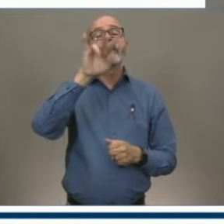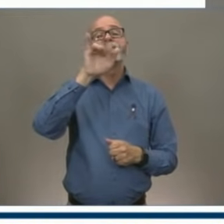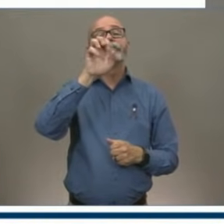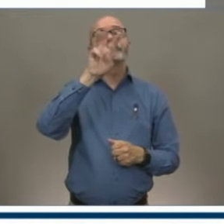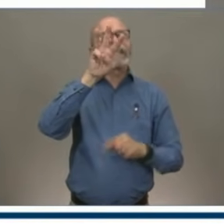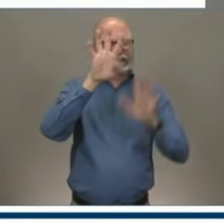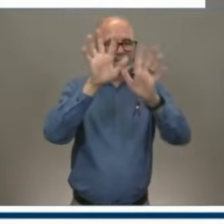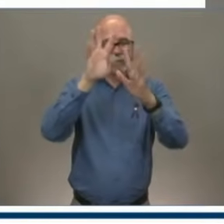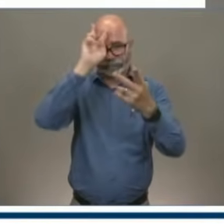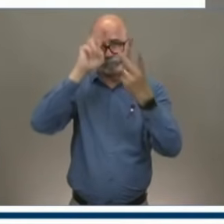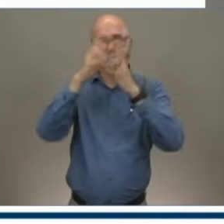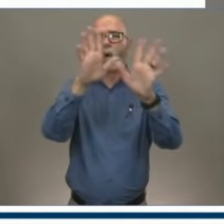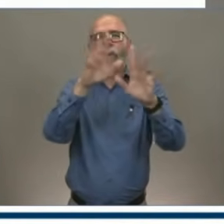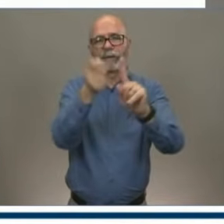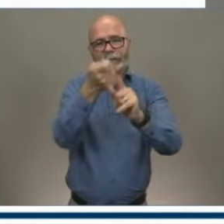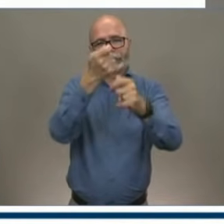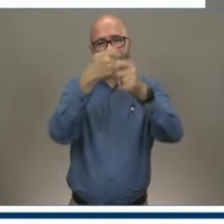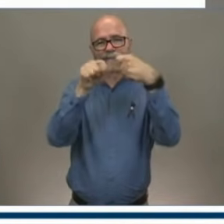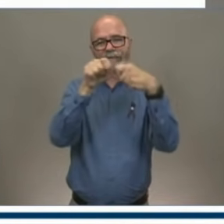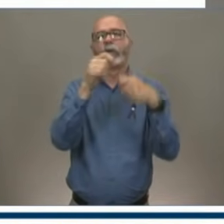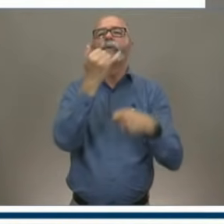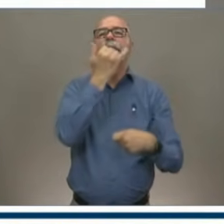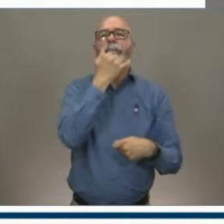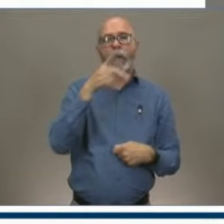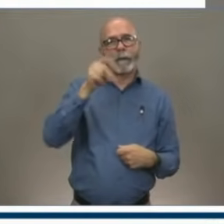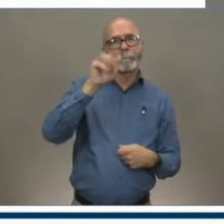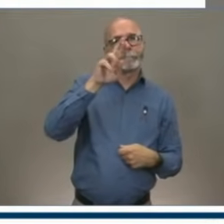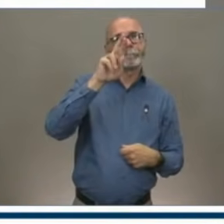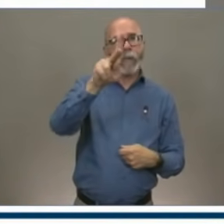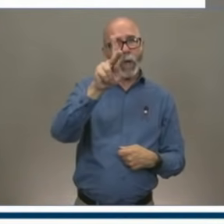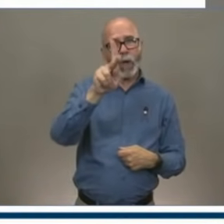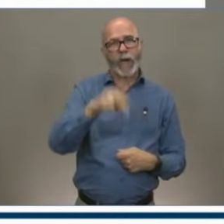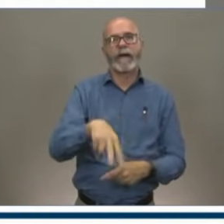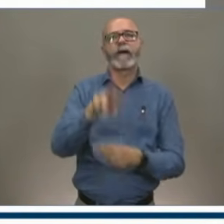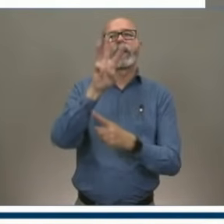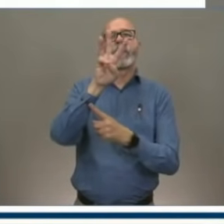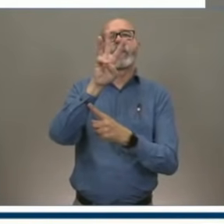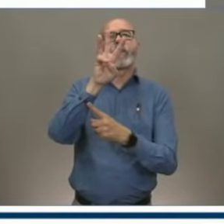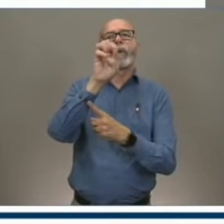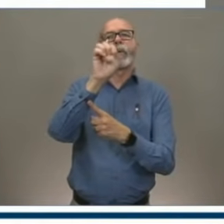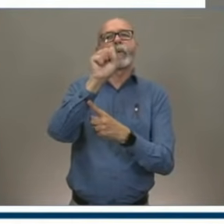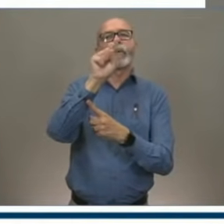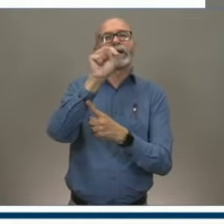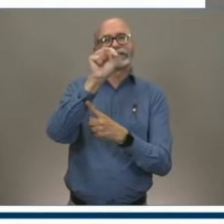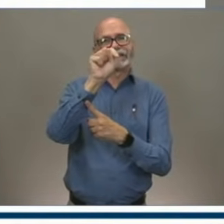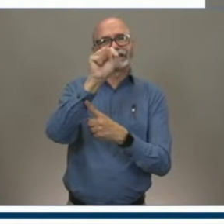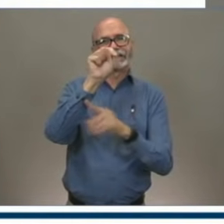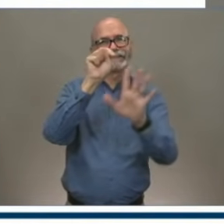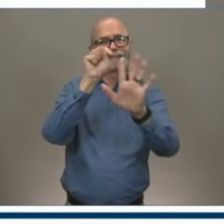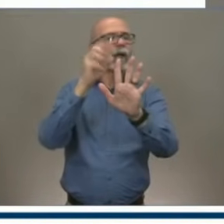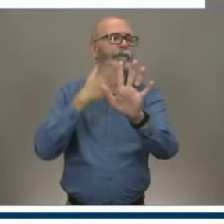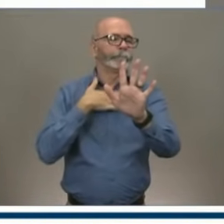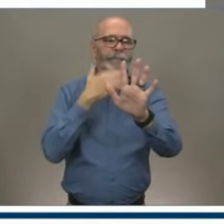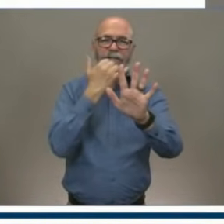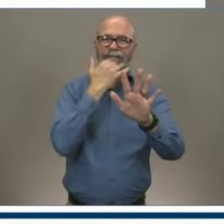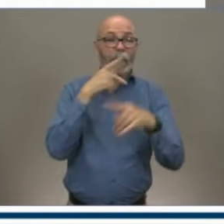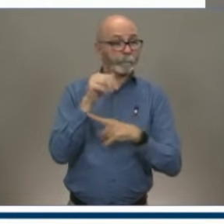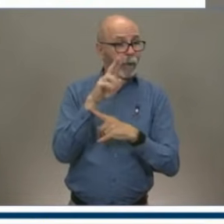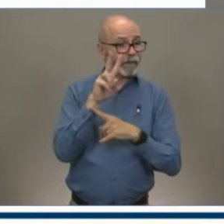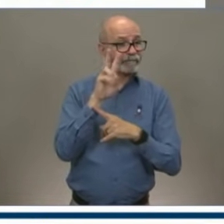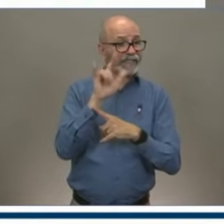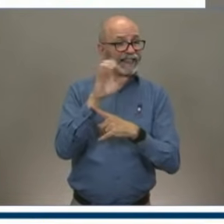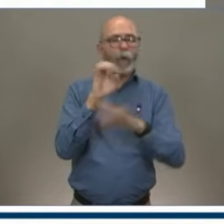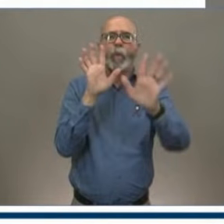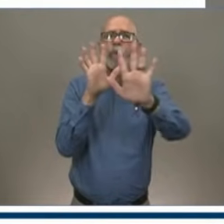that is a case tested today is Park West, which is in Clayton Park. My apologies for that. So it's Park West, not Park